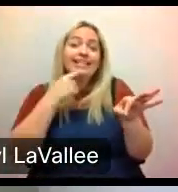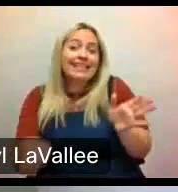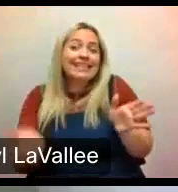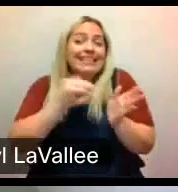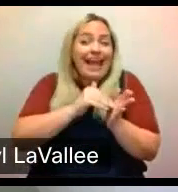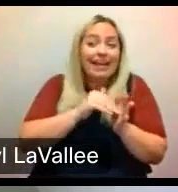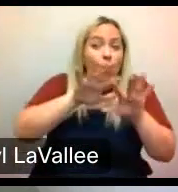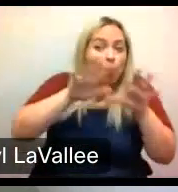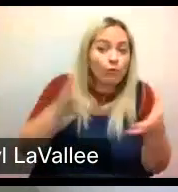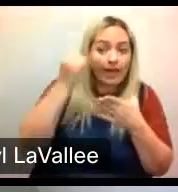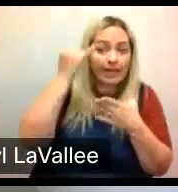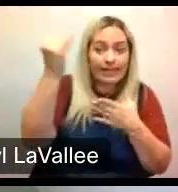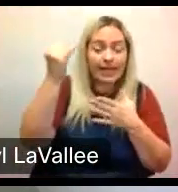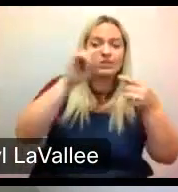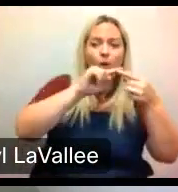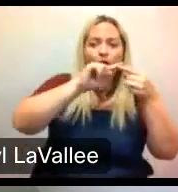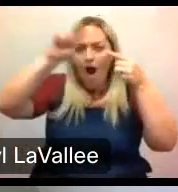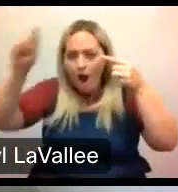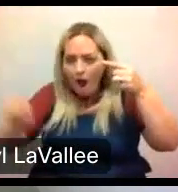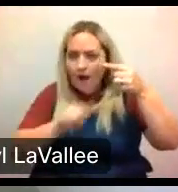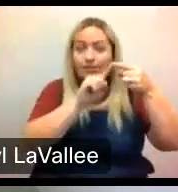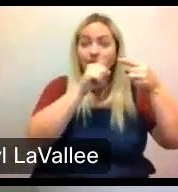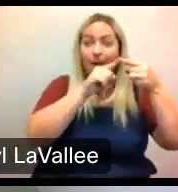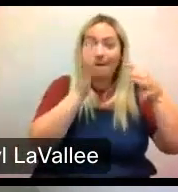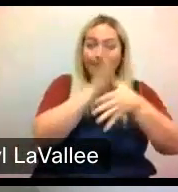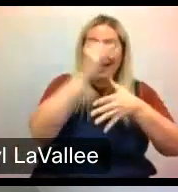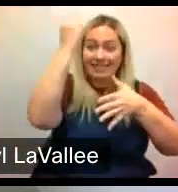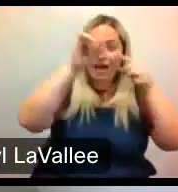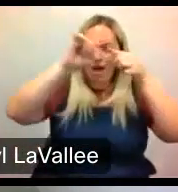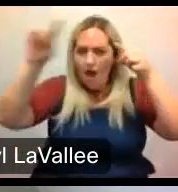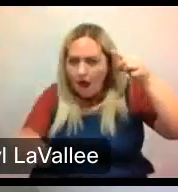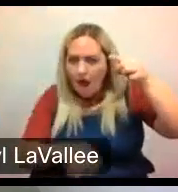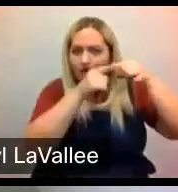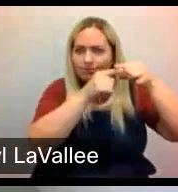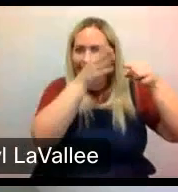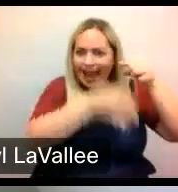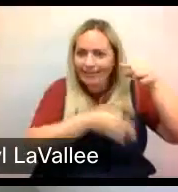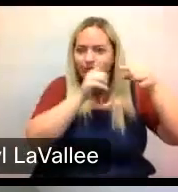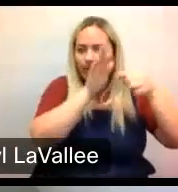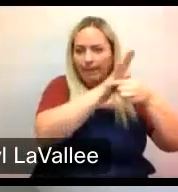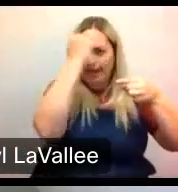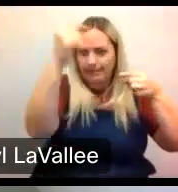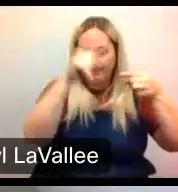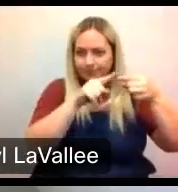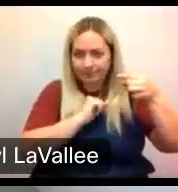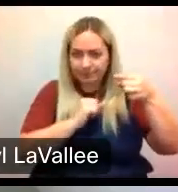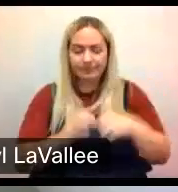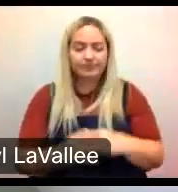So we complete that circle. We start with the main idea and we end with the main idea.